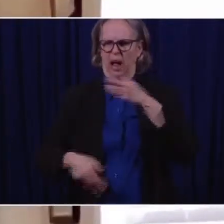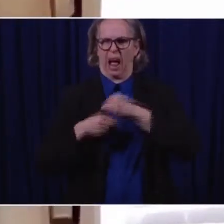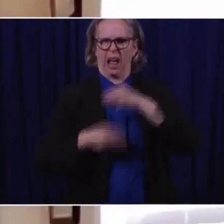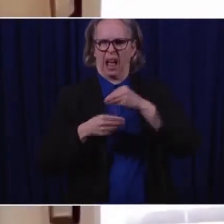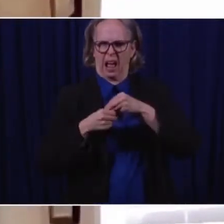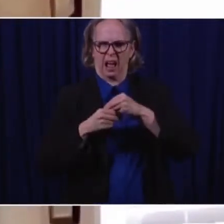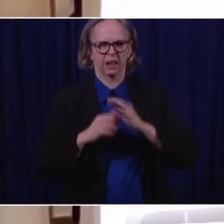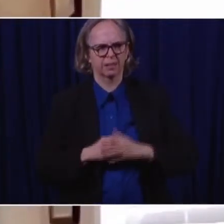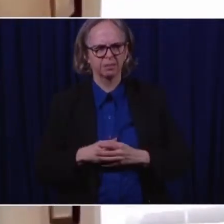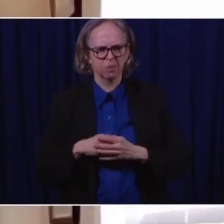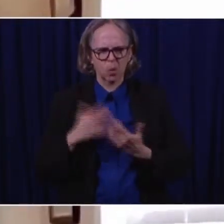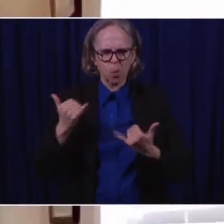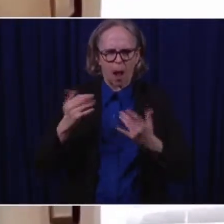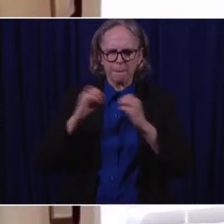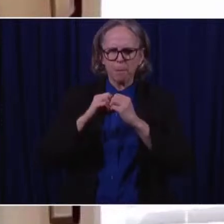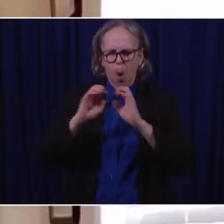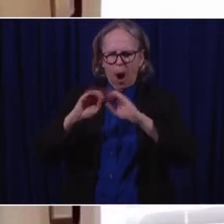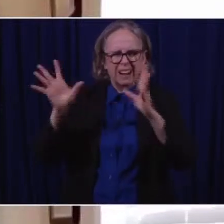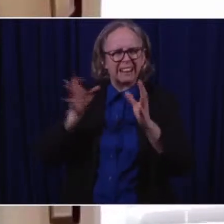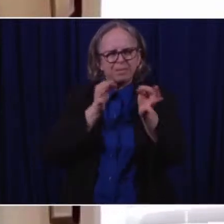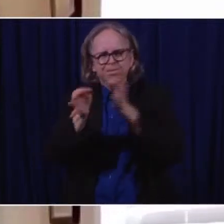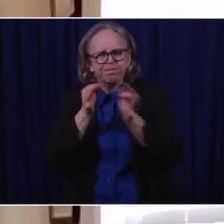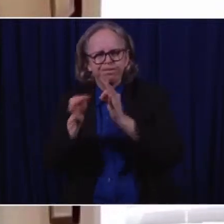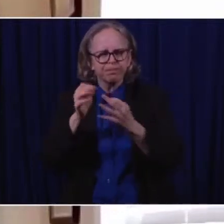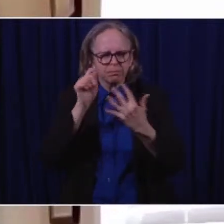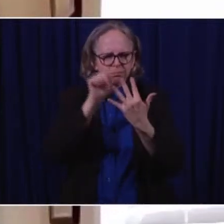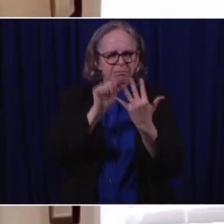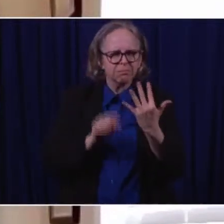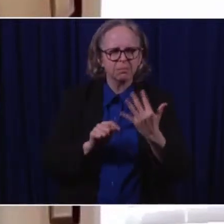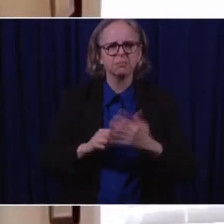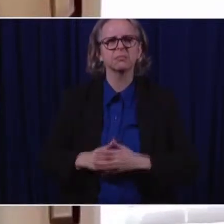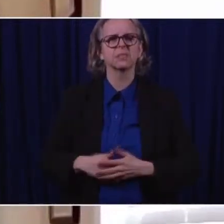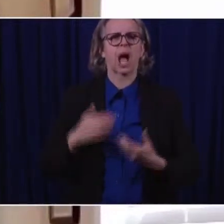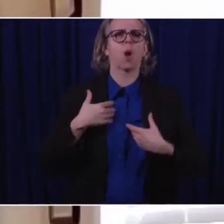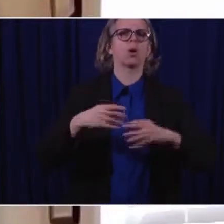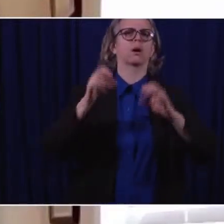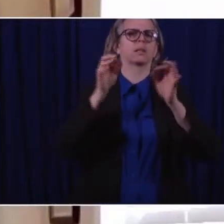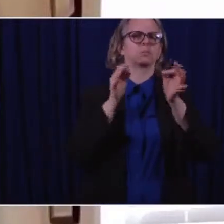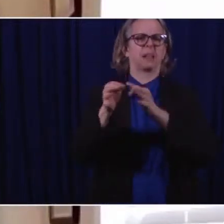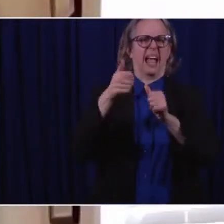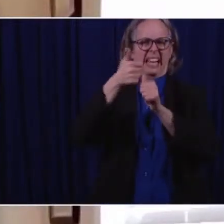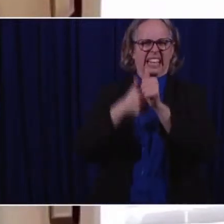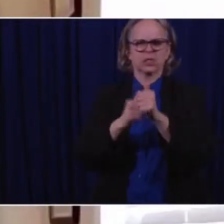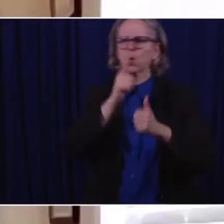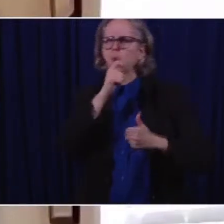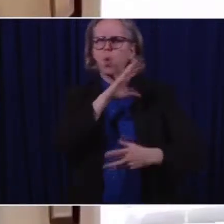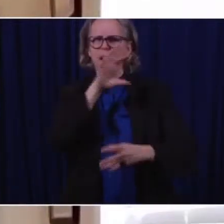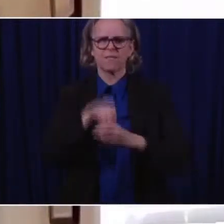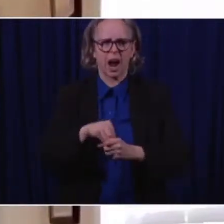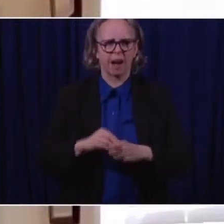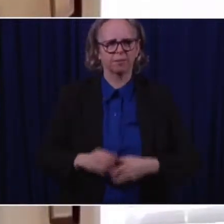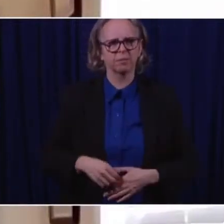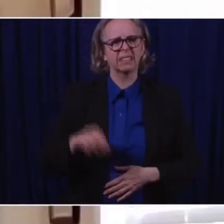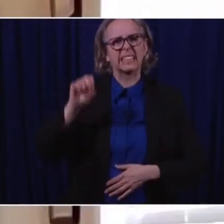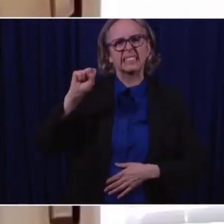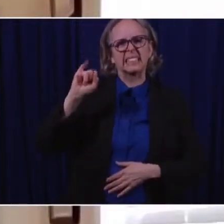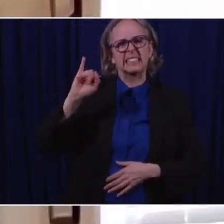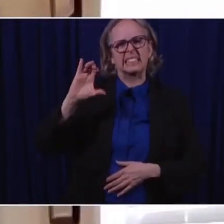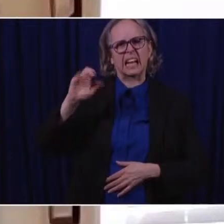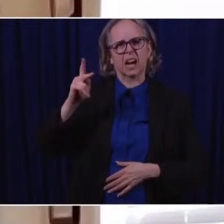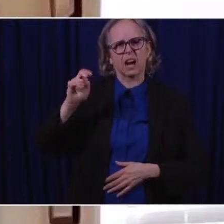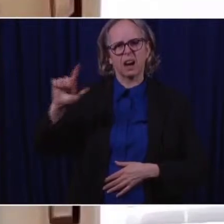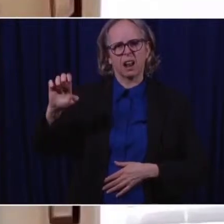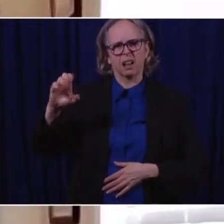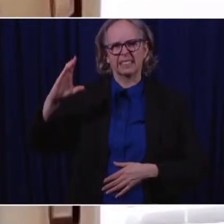So let's go through the conditions on the list. First, we have sickle cell anemia, then